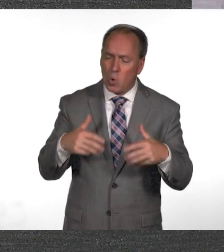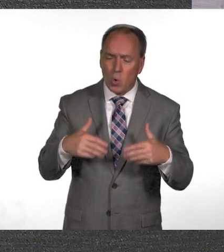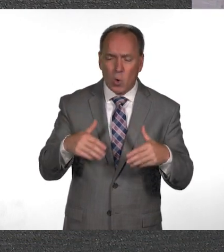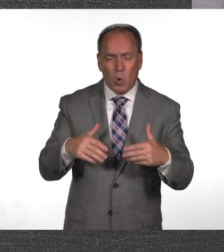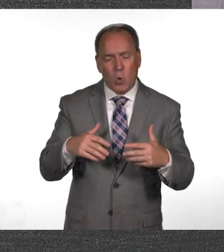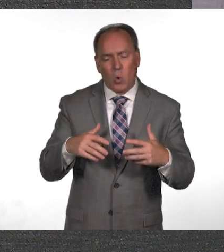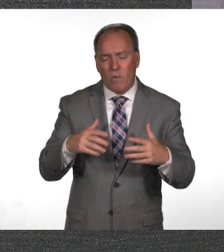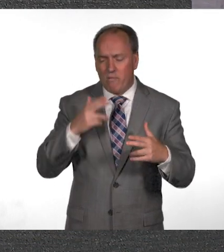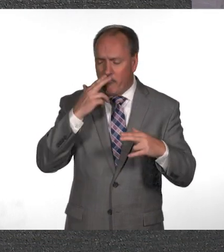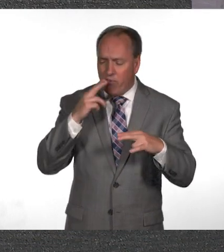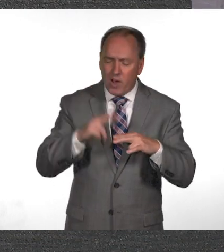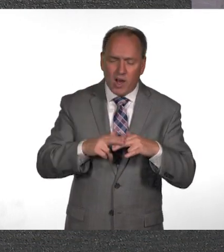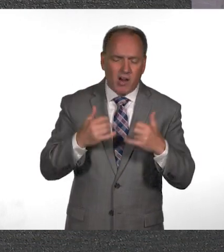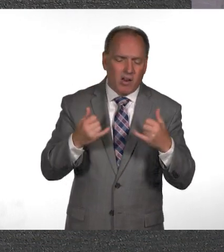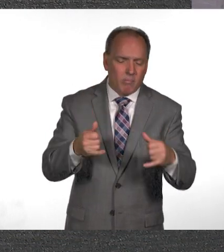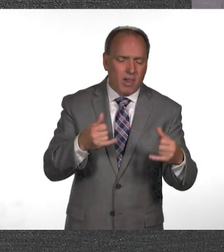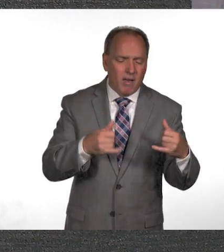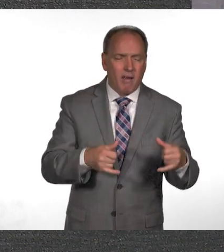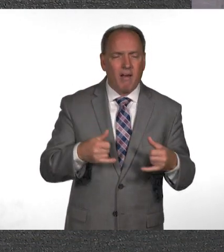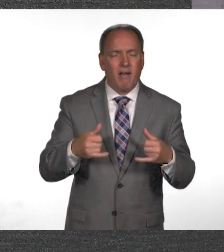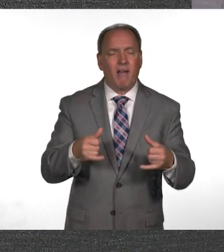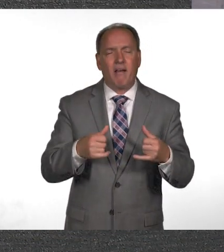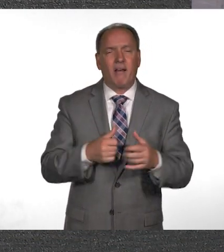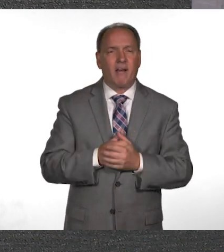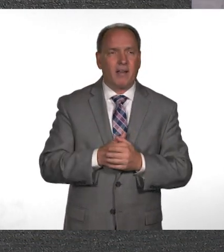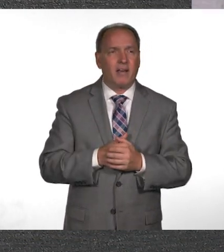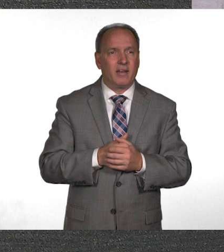so fun.